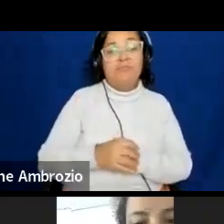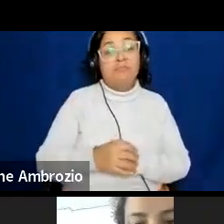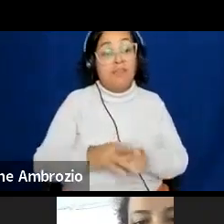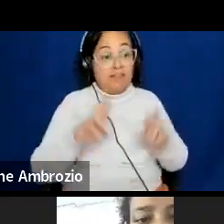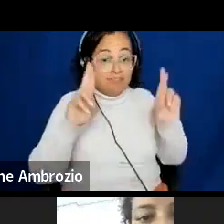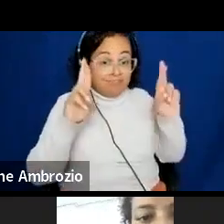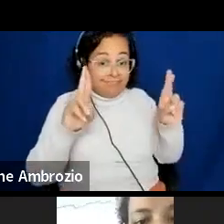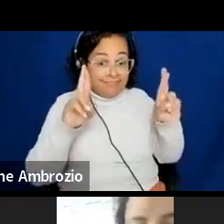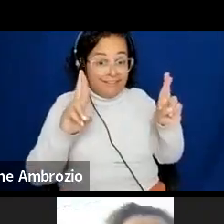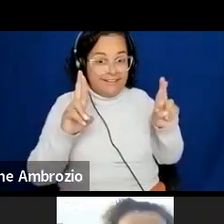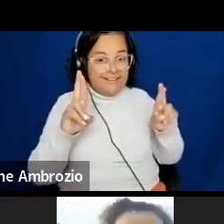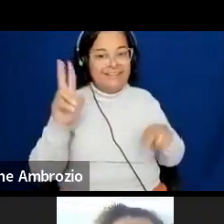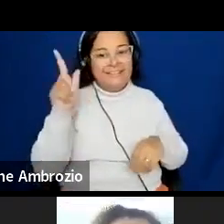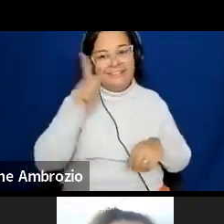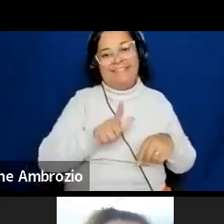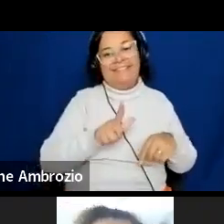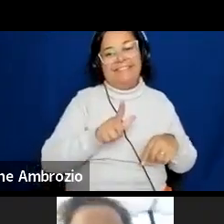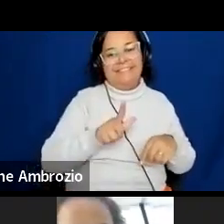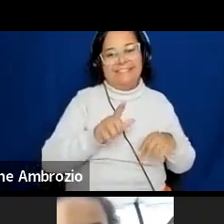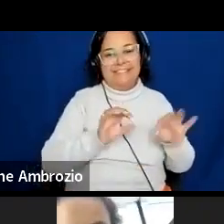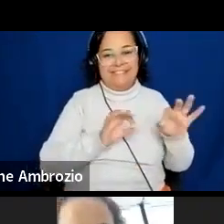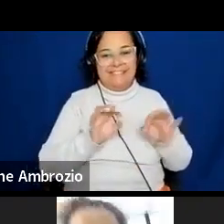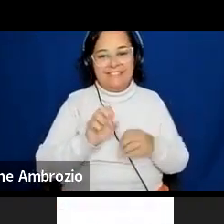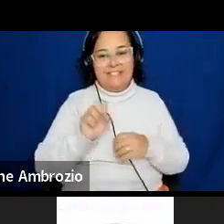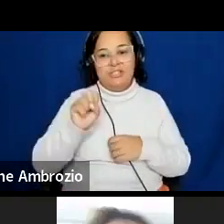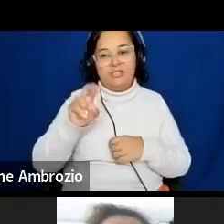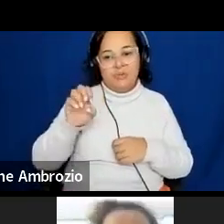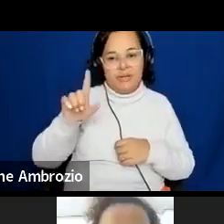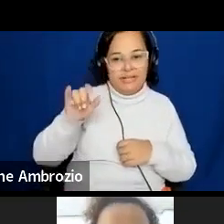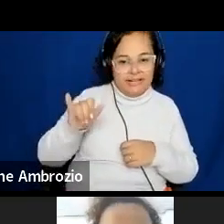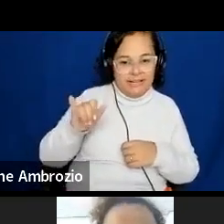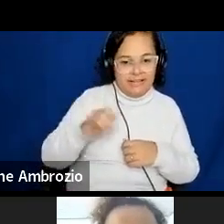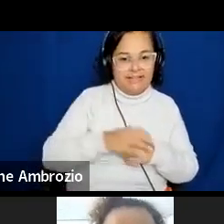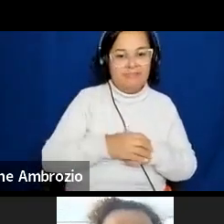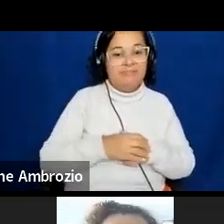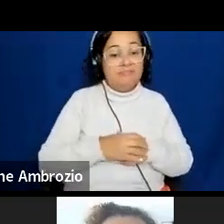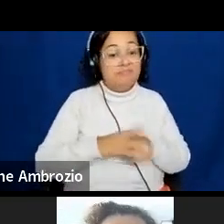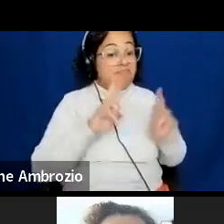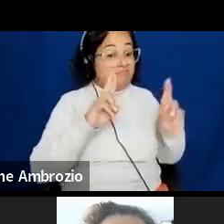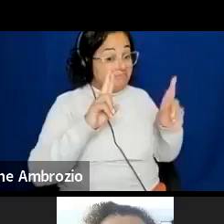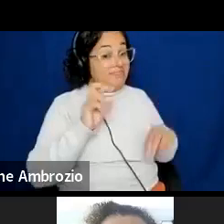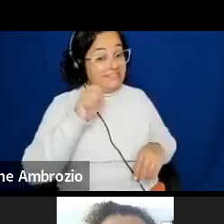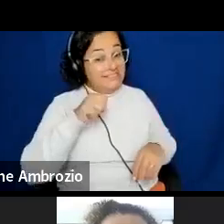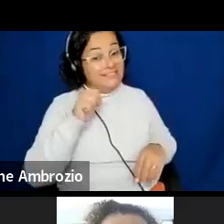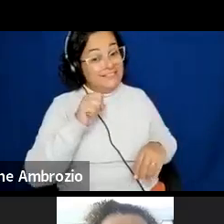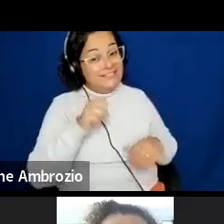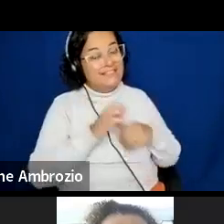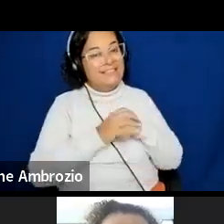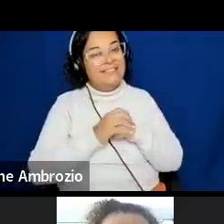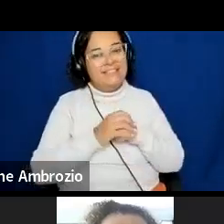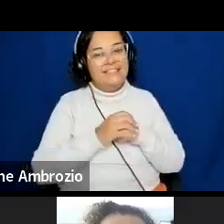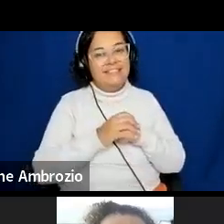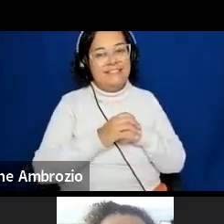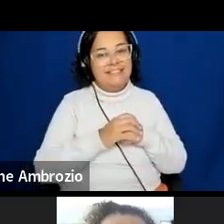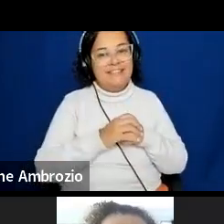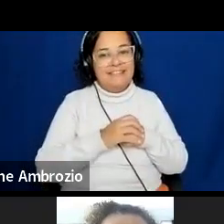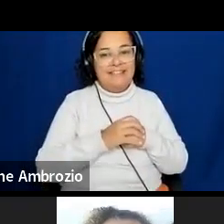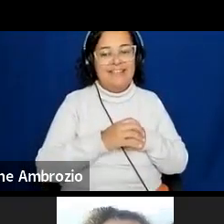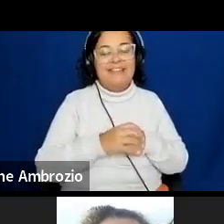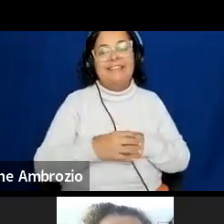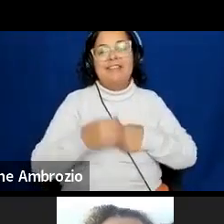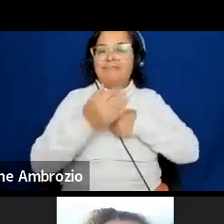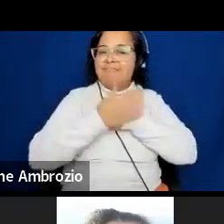us. I hope very much. Yes, I hope so. And if you could give them my love and best wishes, okay. I'll be very